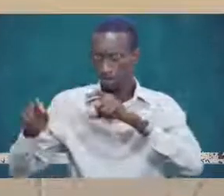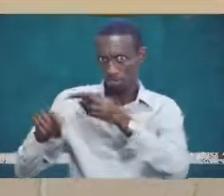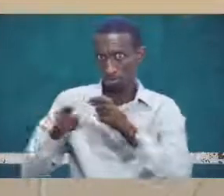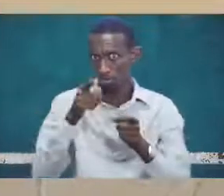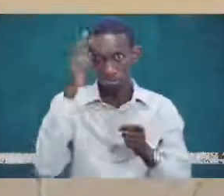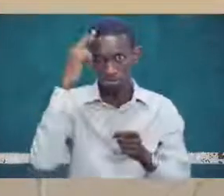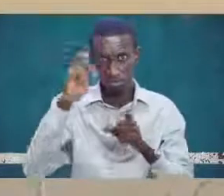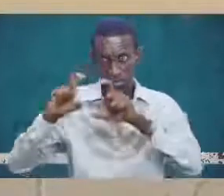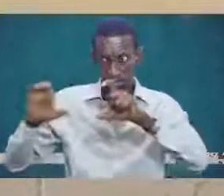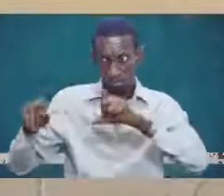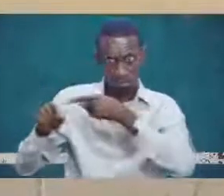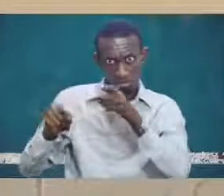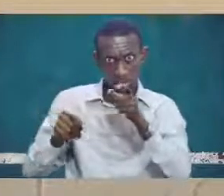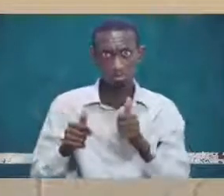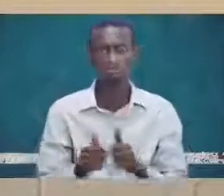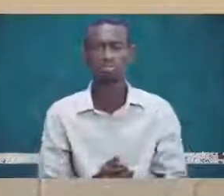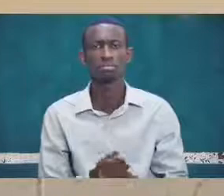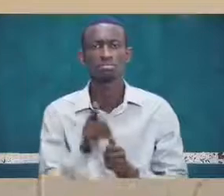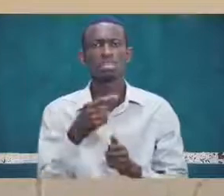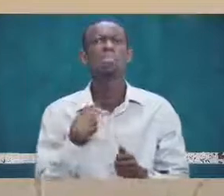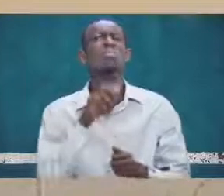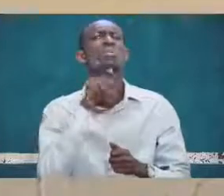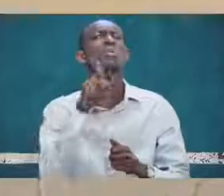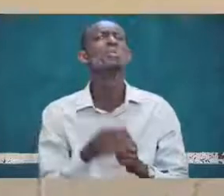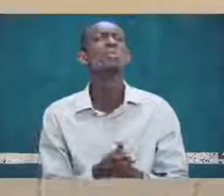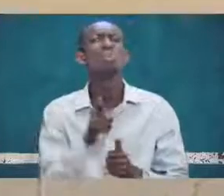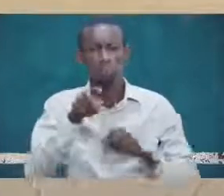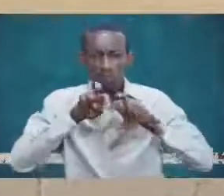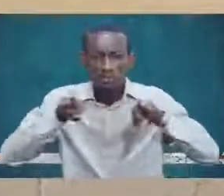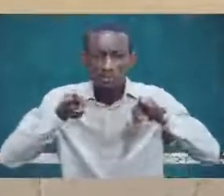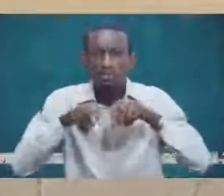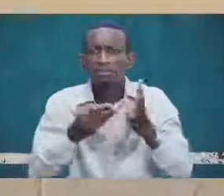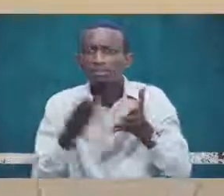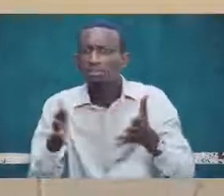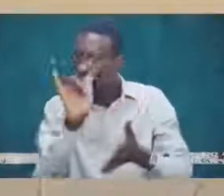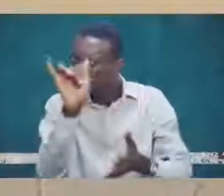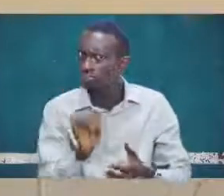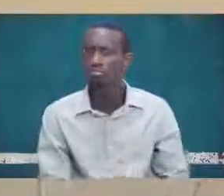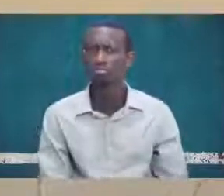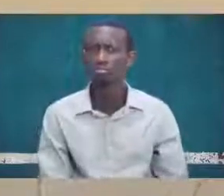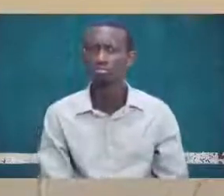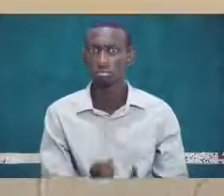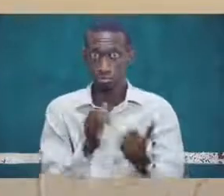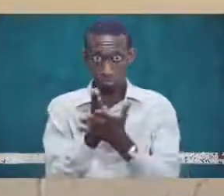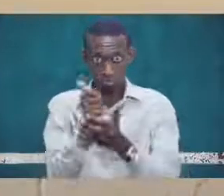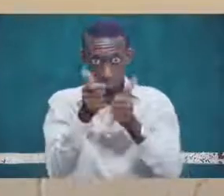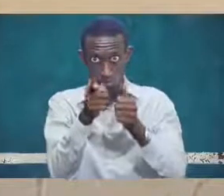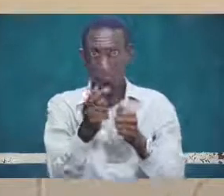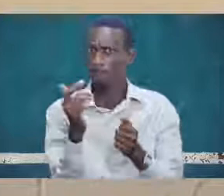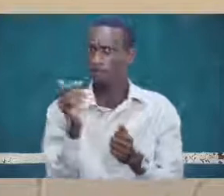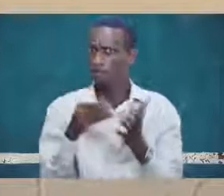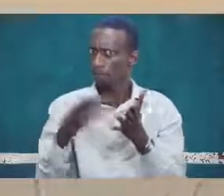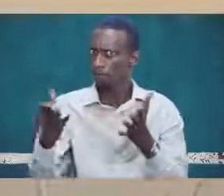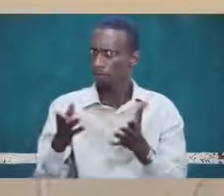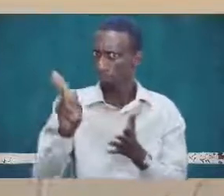everyone remembers this. So we are asked to find the value of y. And of course, we have the value of k.